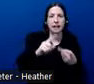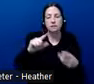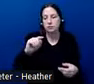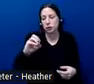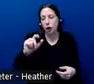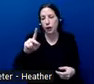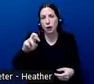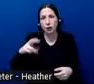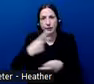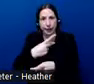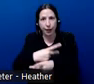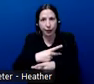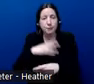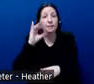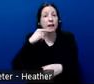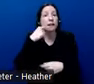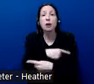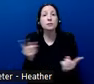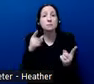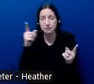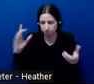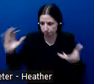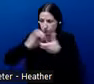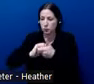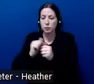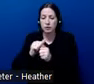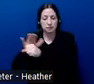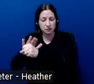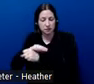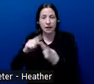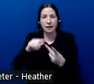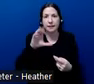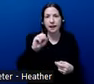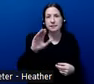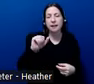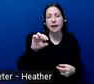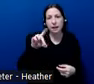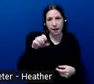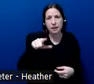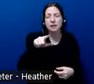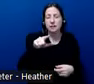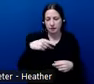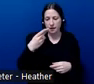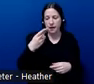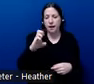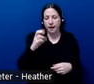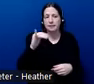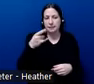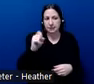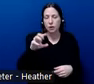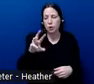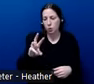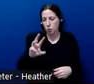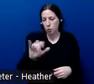was co-hosted by the district and Cascade Heights YMCA childcare center. The center itself